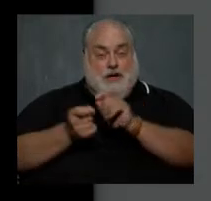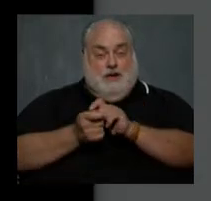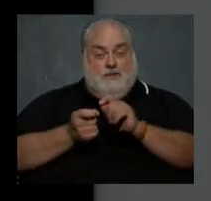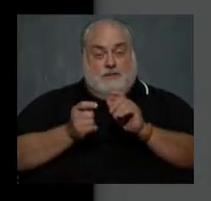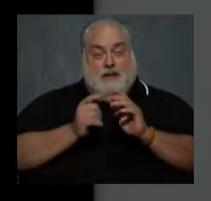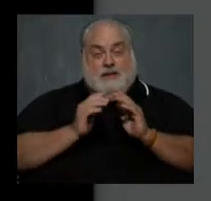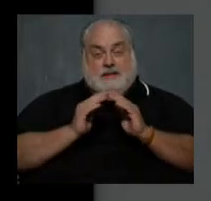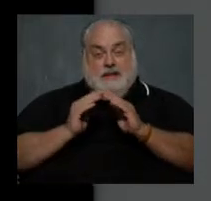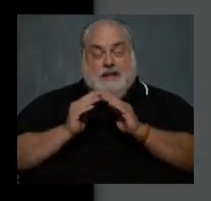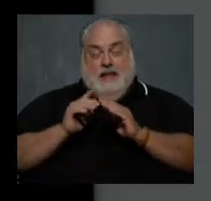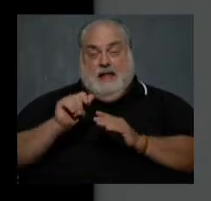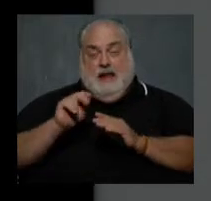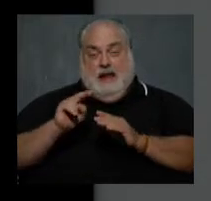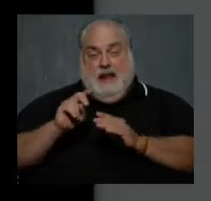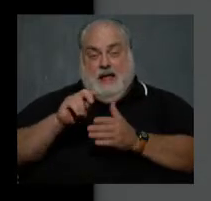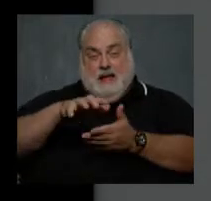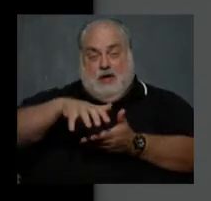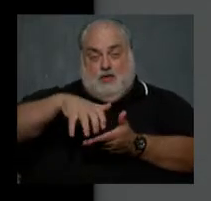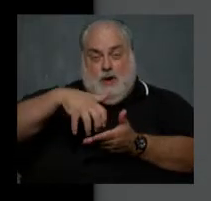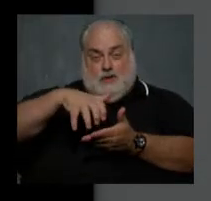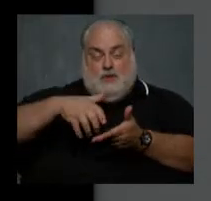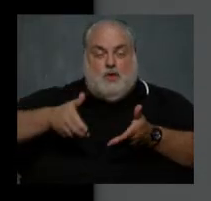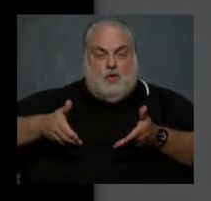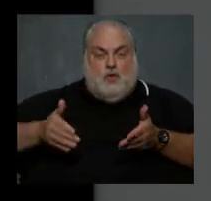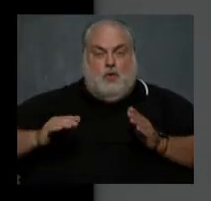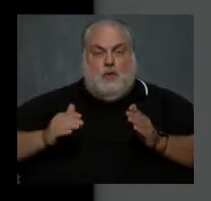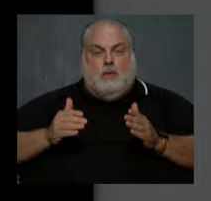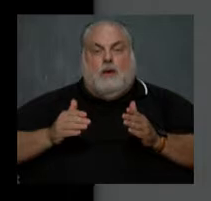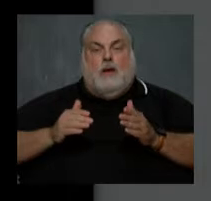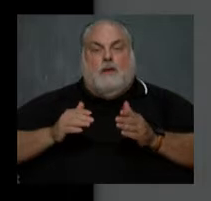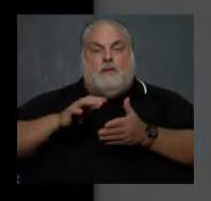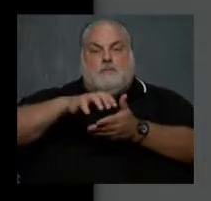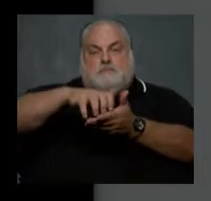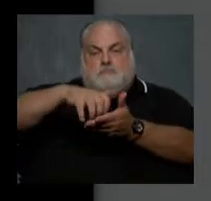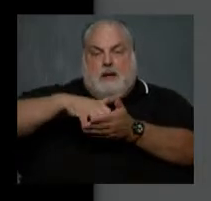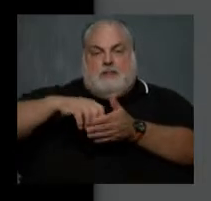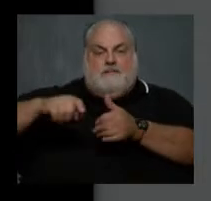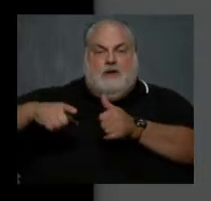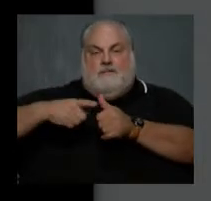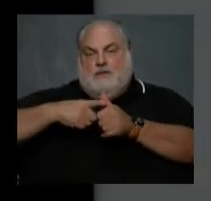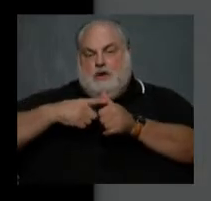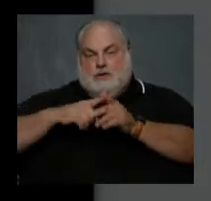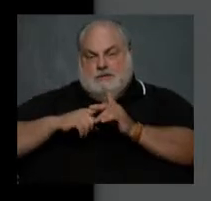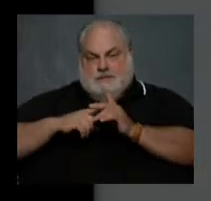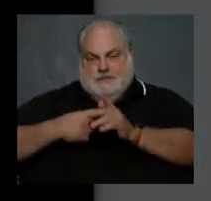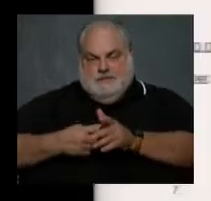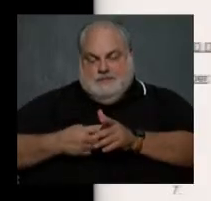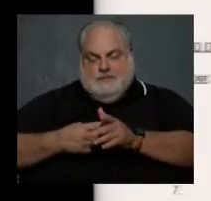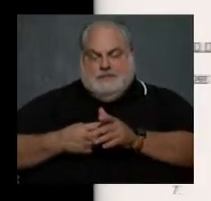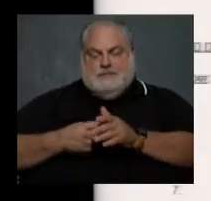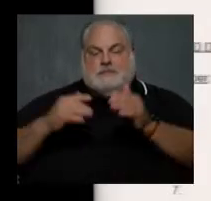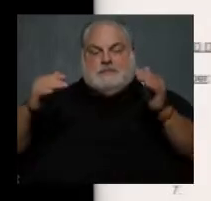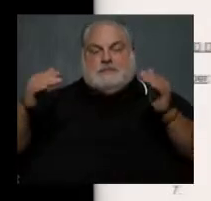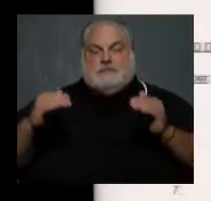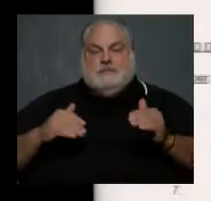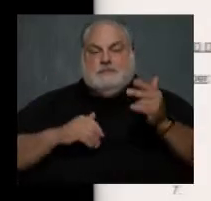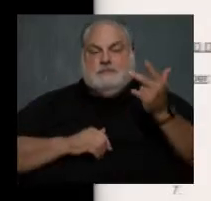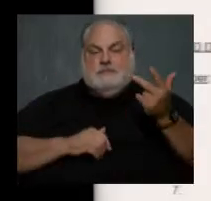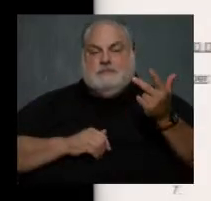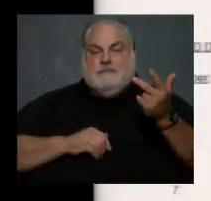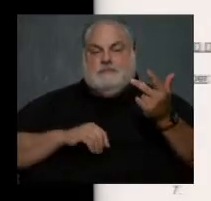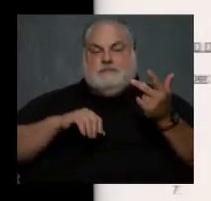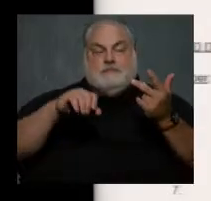city's land alteration ordinance to allow grading of both phases with the development of the first phase. Item number 3, file